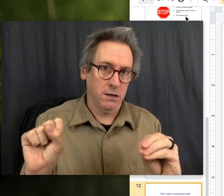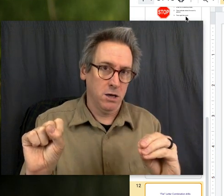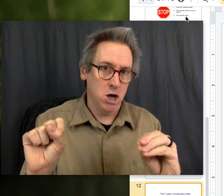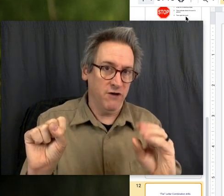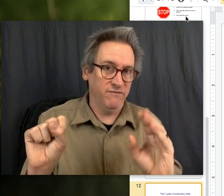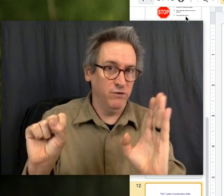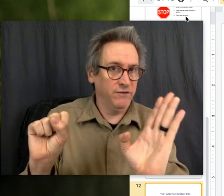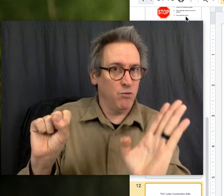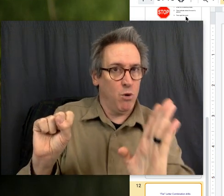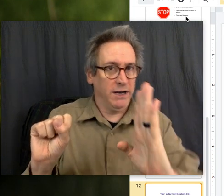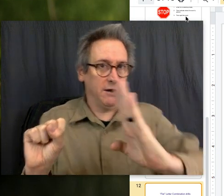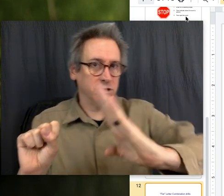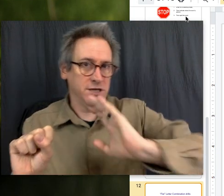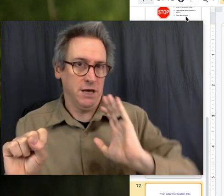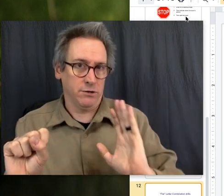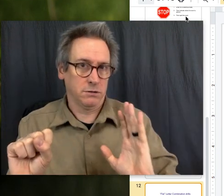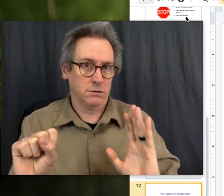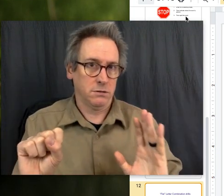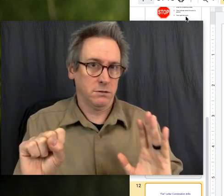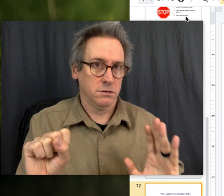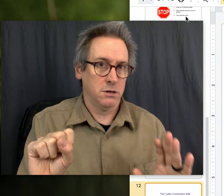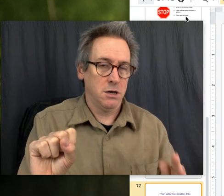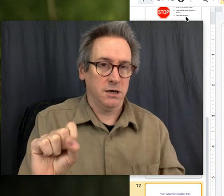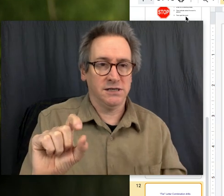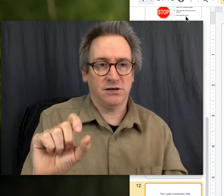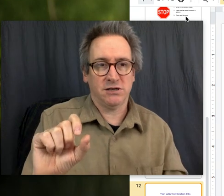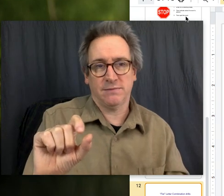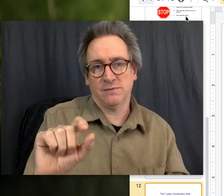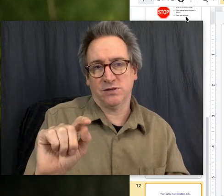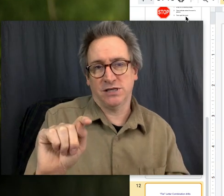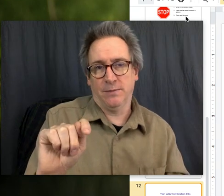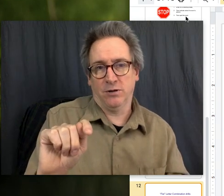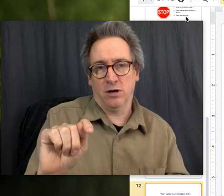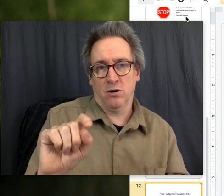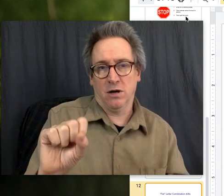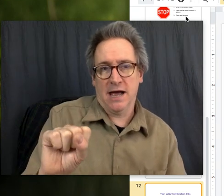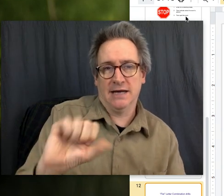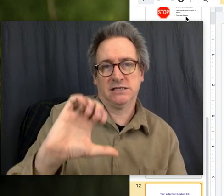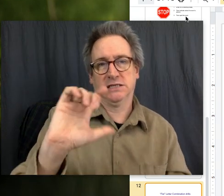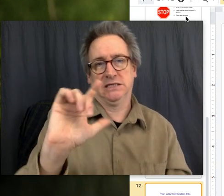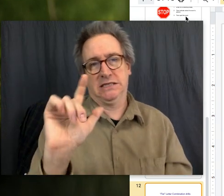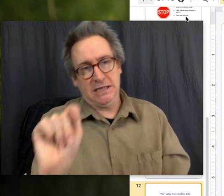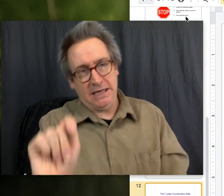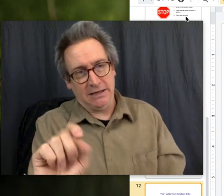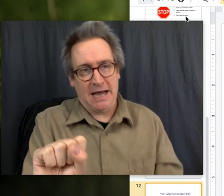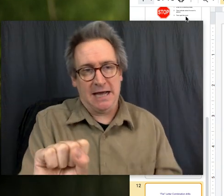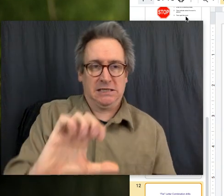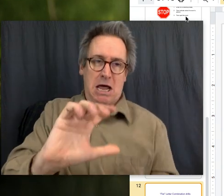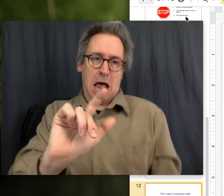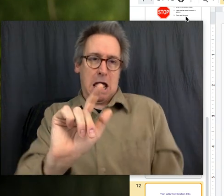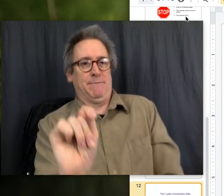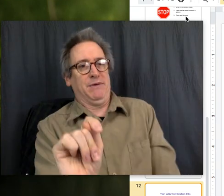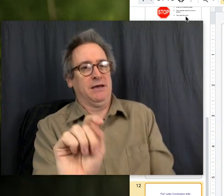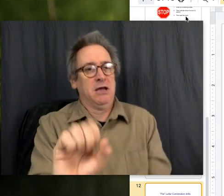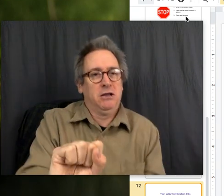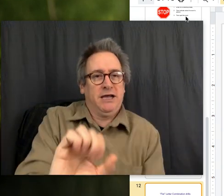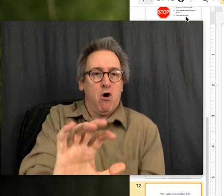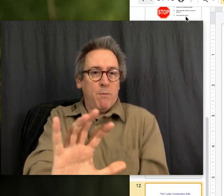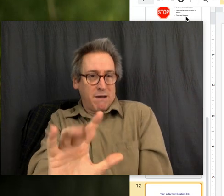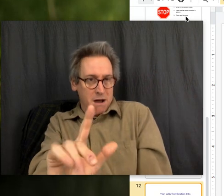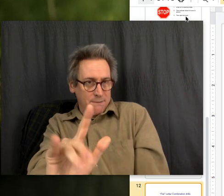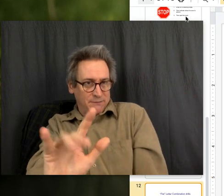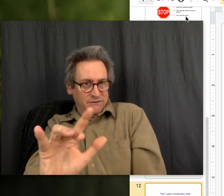way of moving from one letter to the other. Because there are sometimes you'll see people go S-T, like S, big,